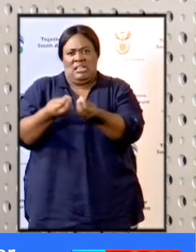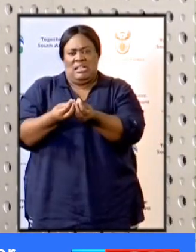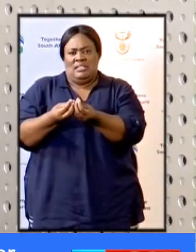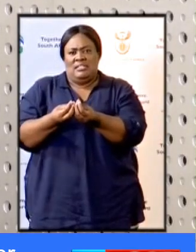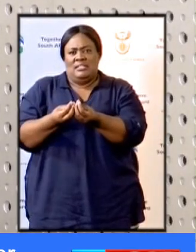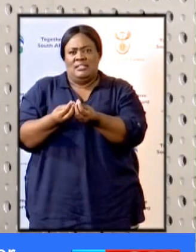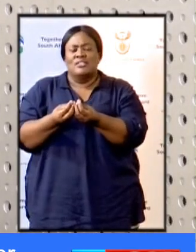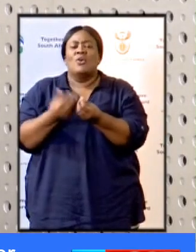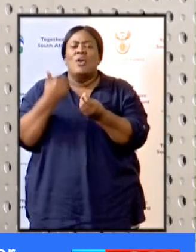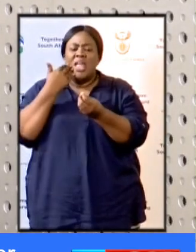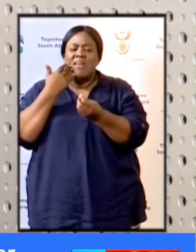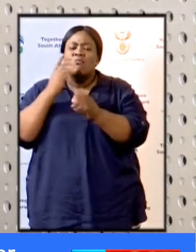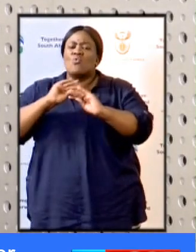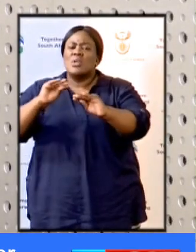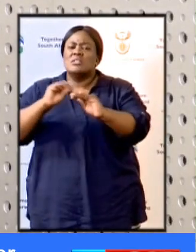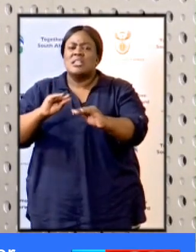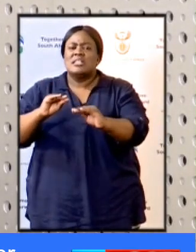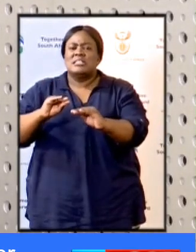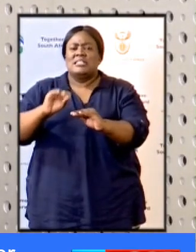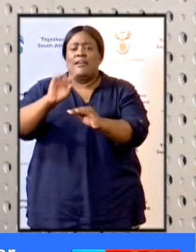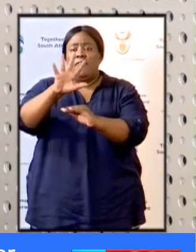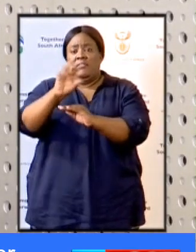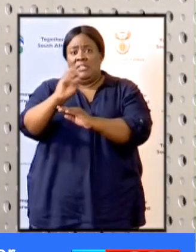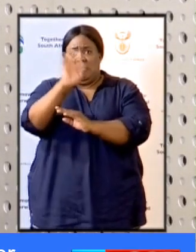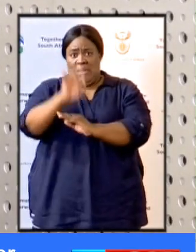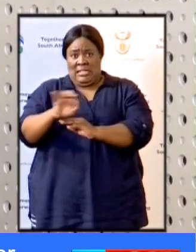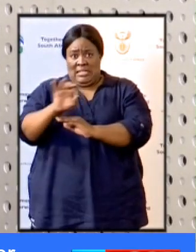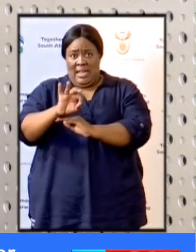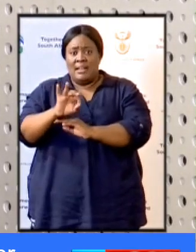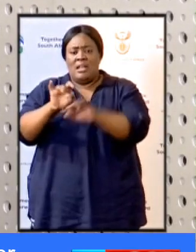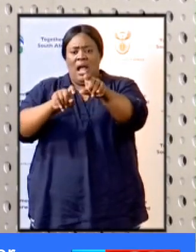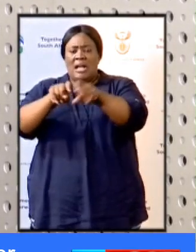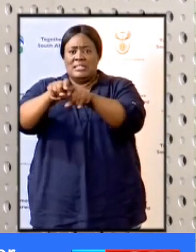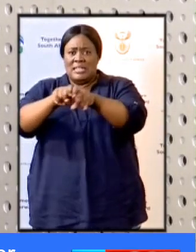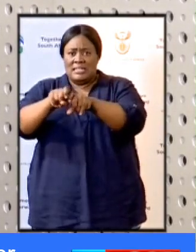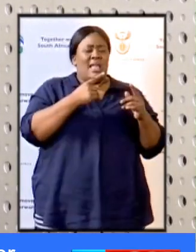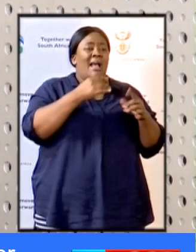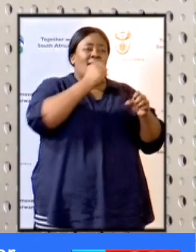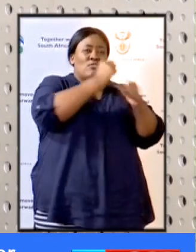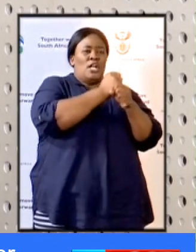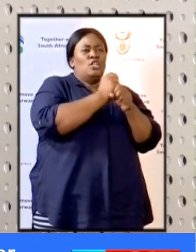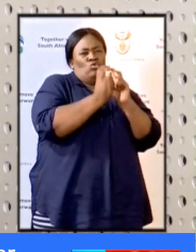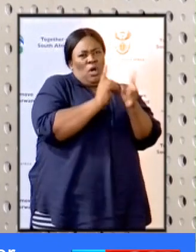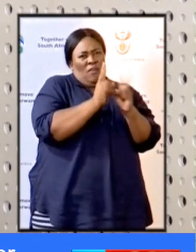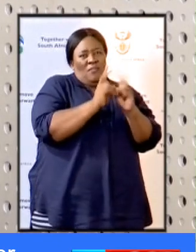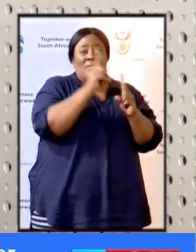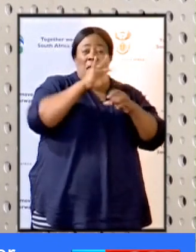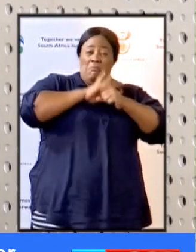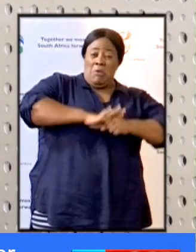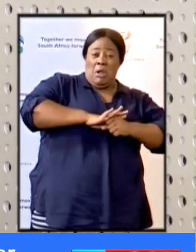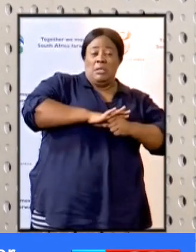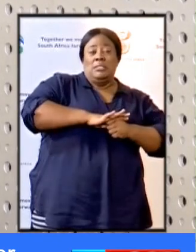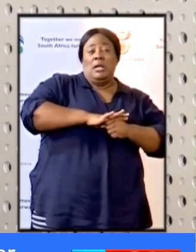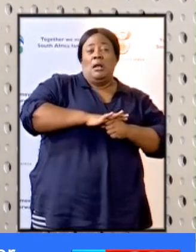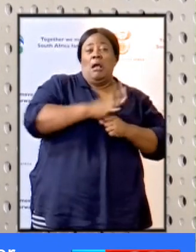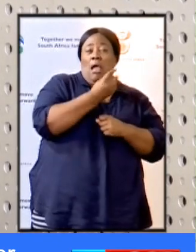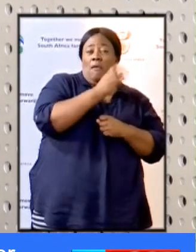5% are going to be assessed on 75%. What we also we pressure